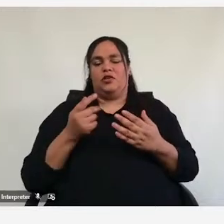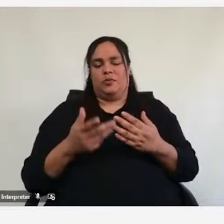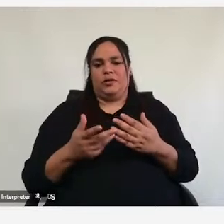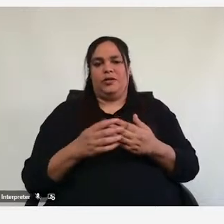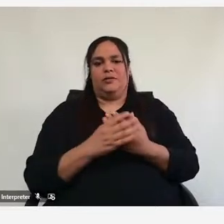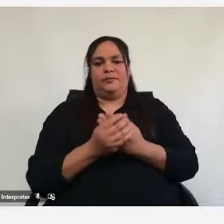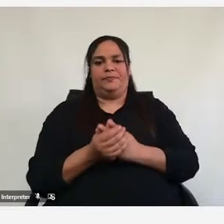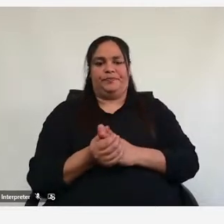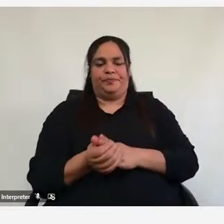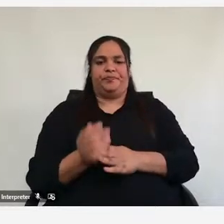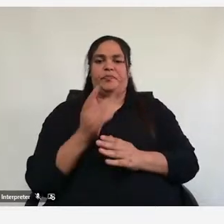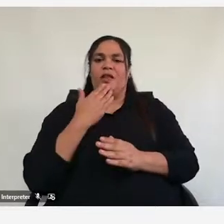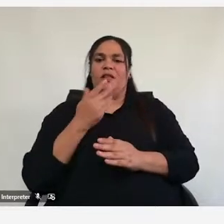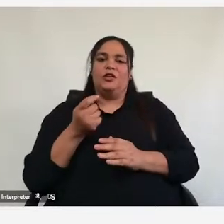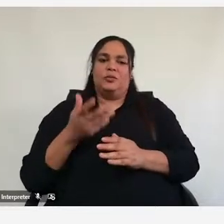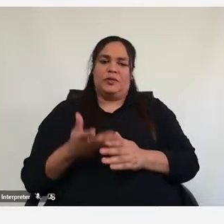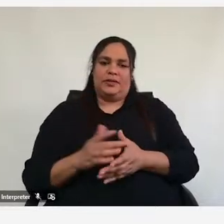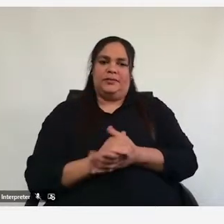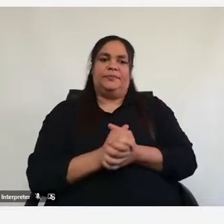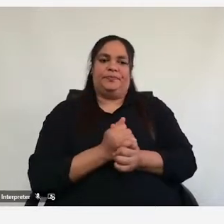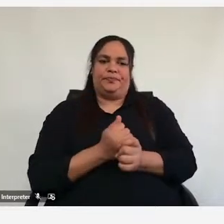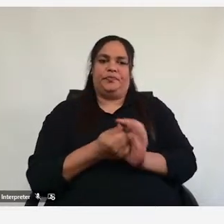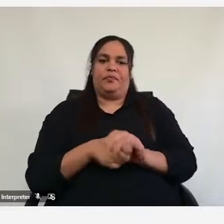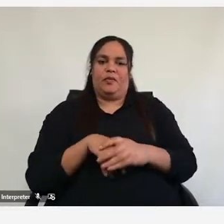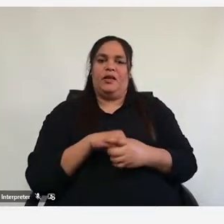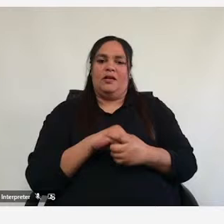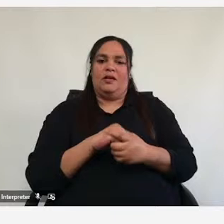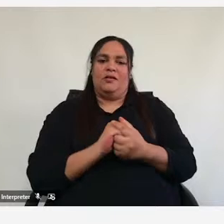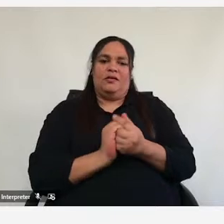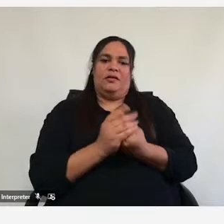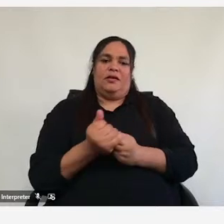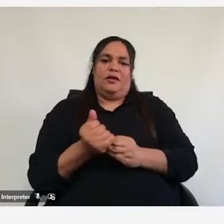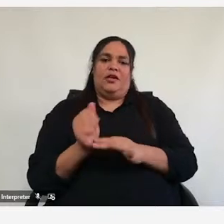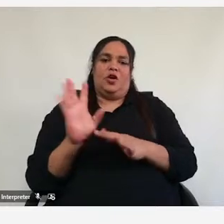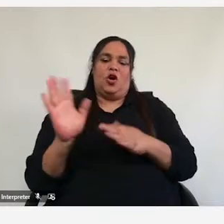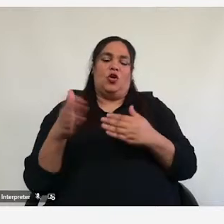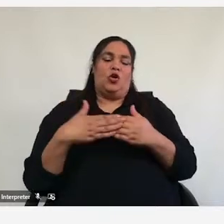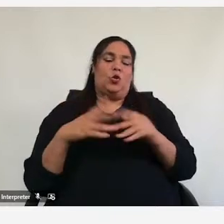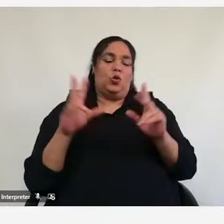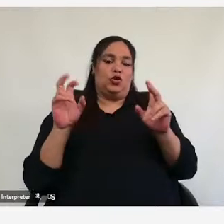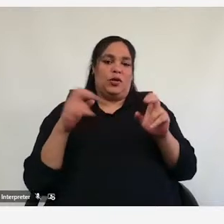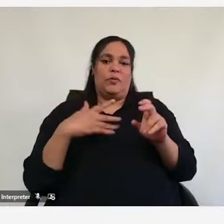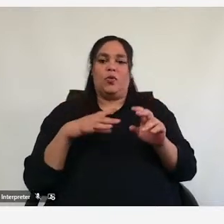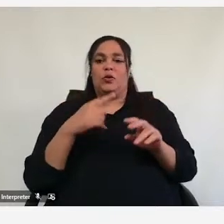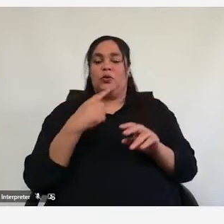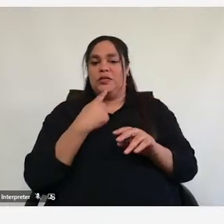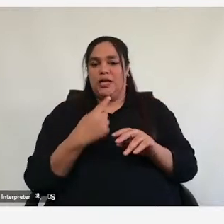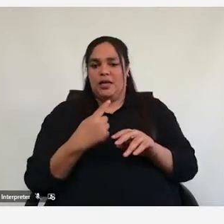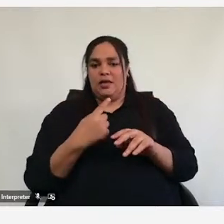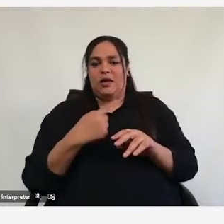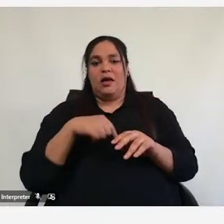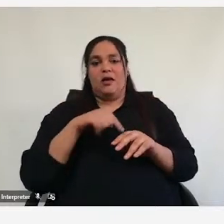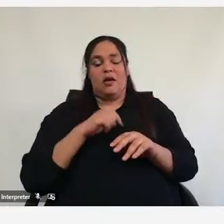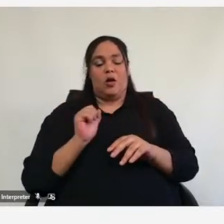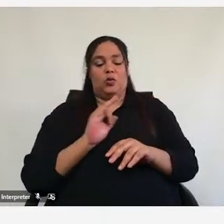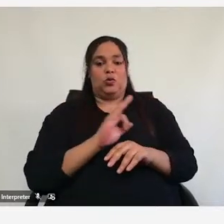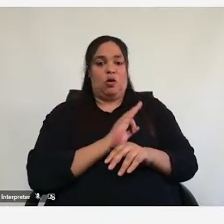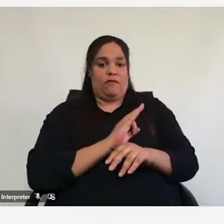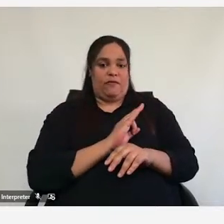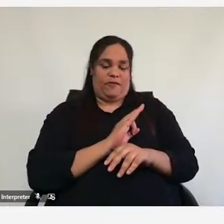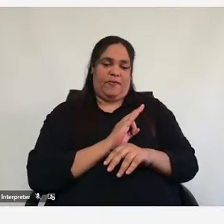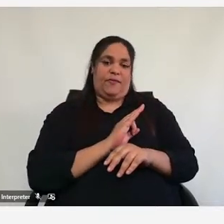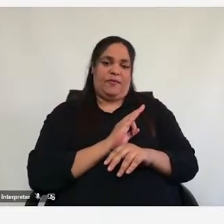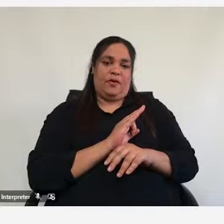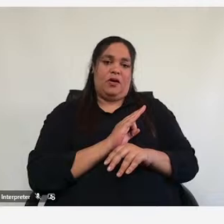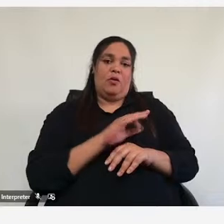conclude. Thank you, Speaker. In conclusion, I would like to say our staff in